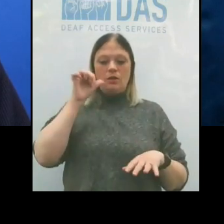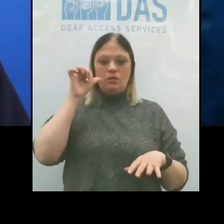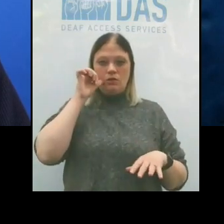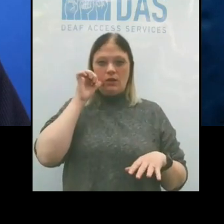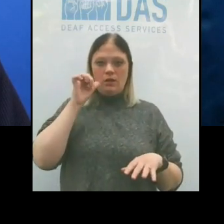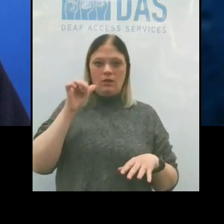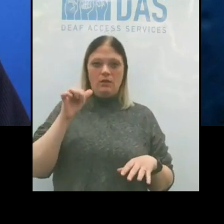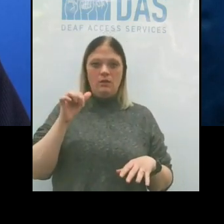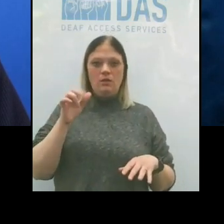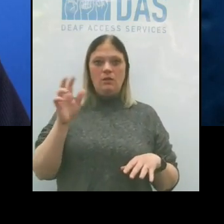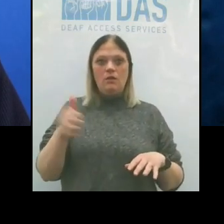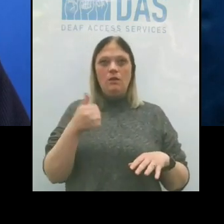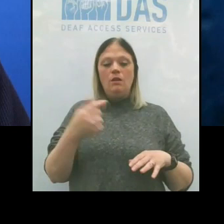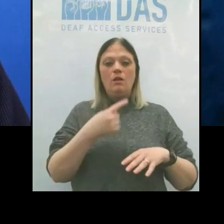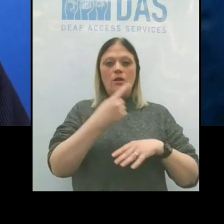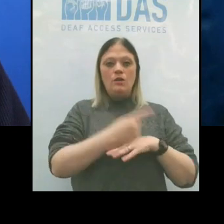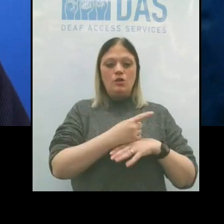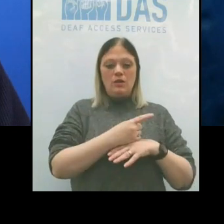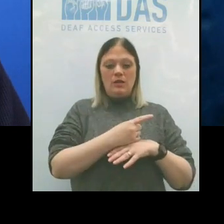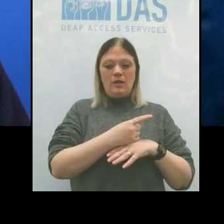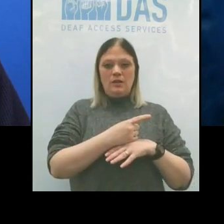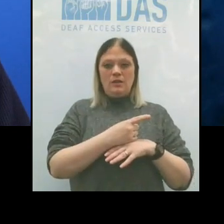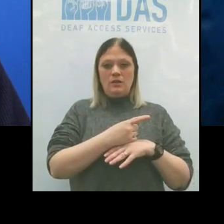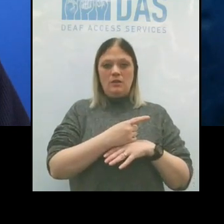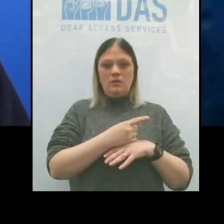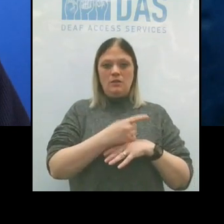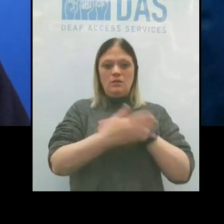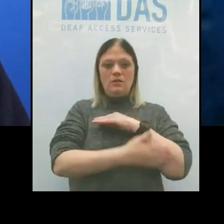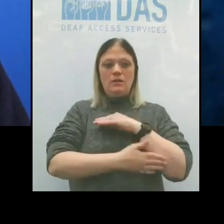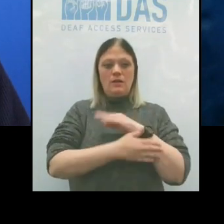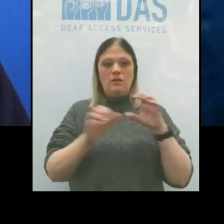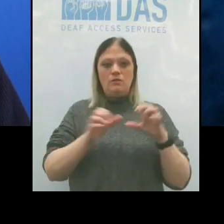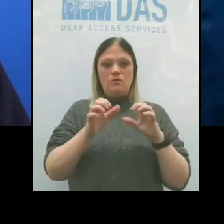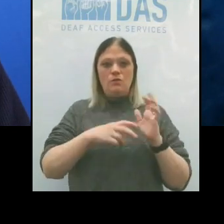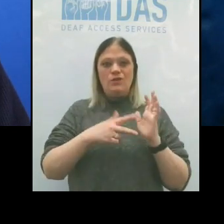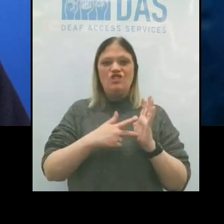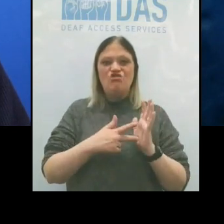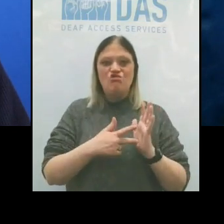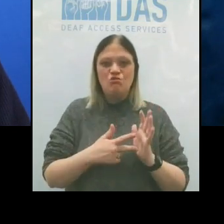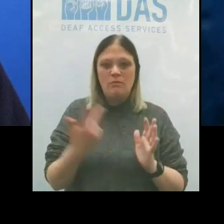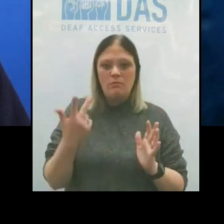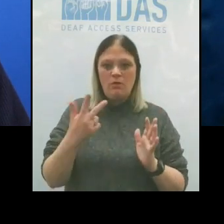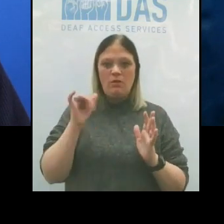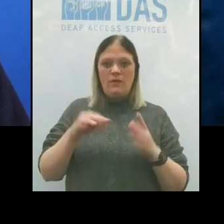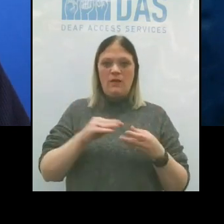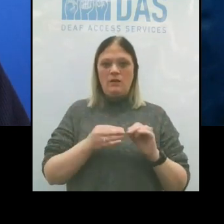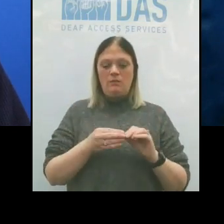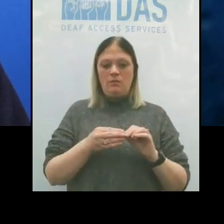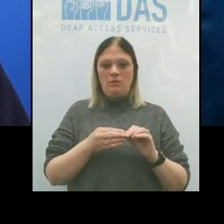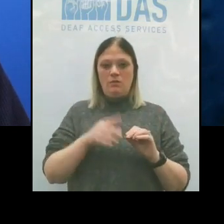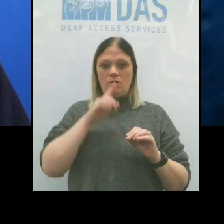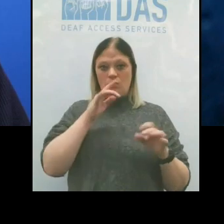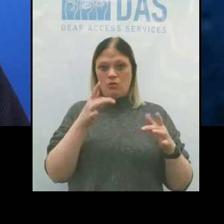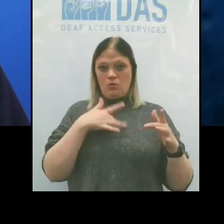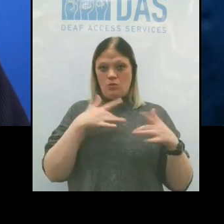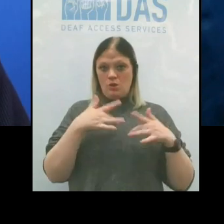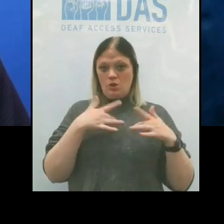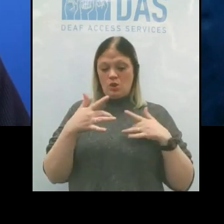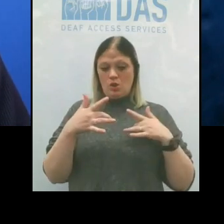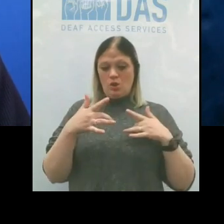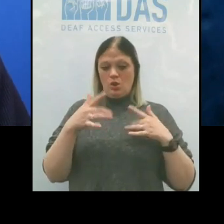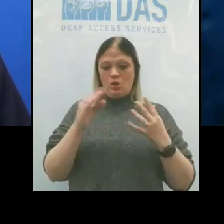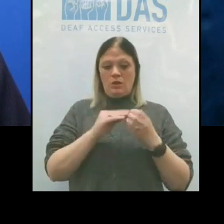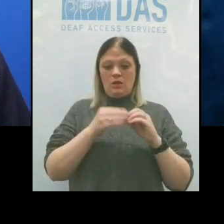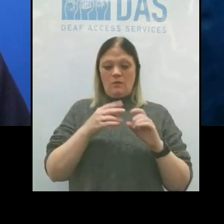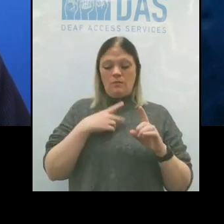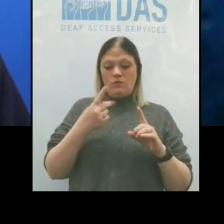which other days throughout that same week, the county was performing triple the number of tests. Are you concerned that if the numbers